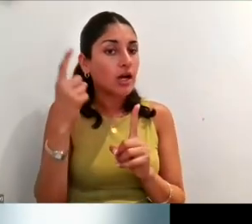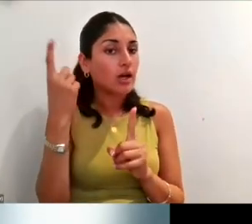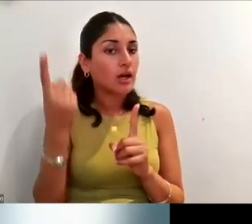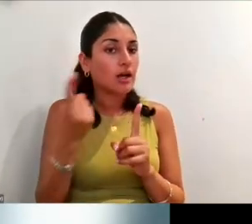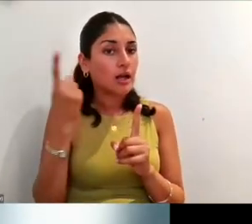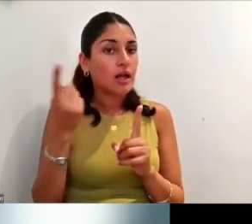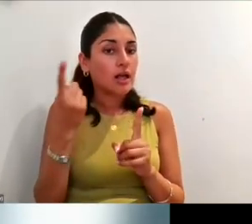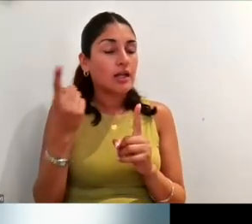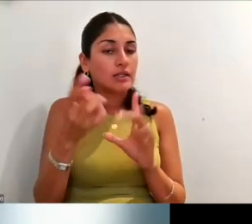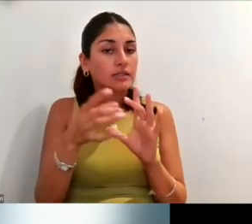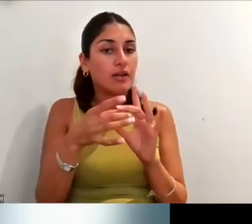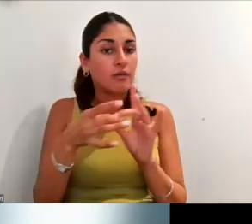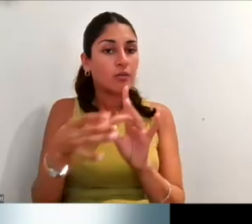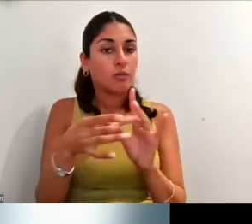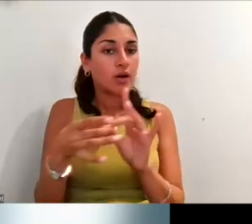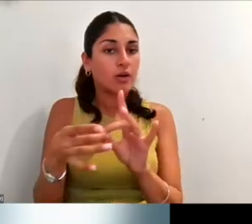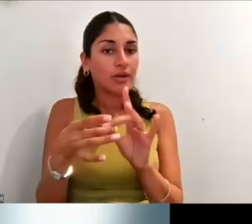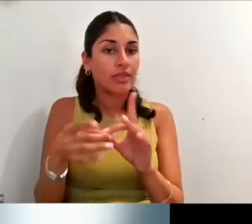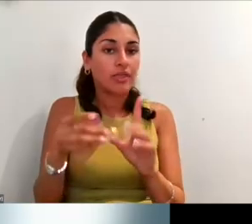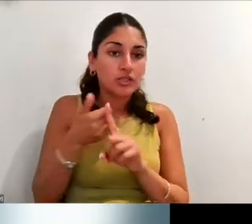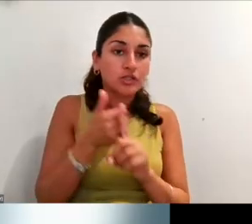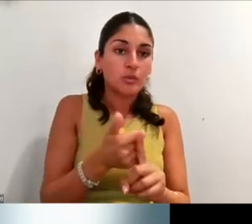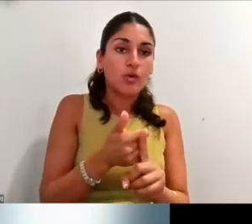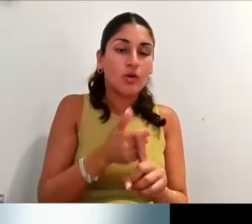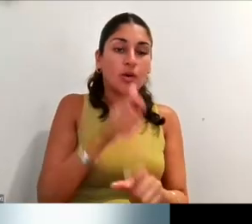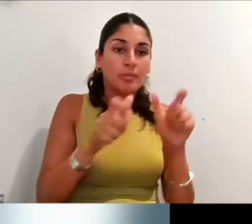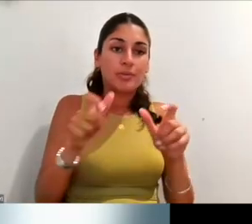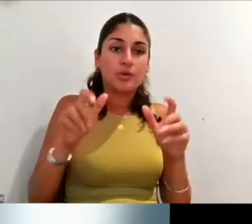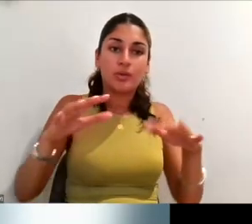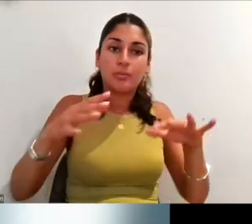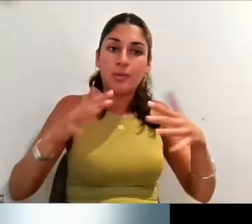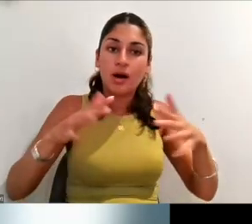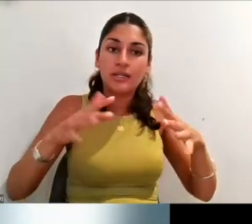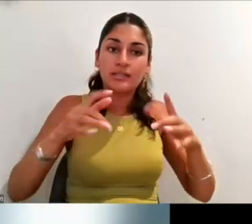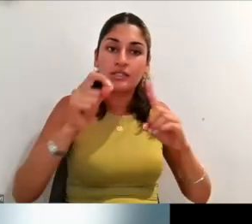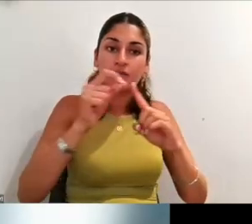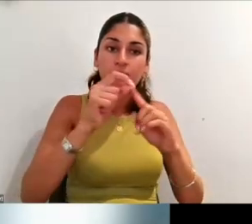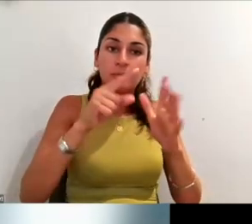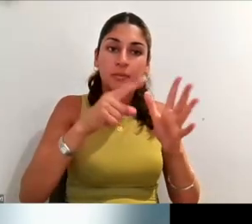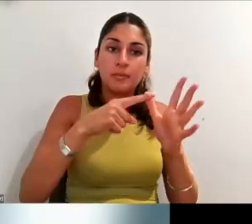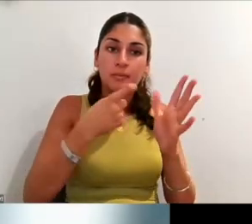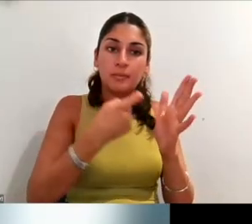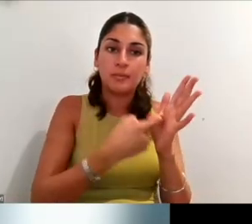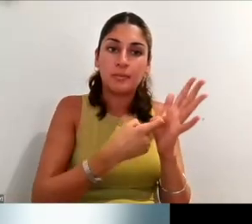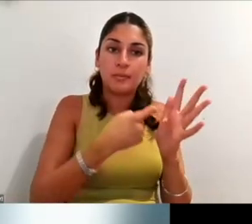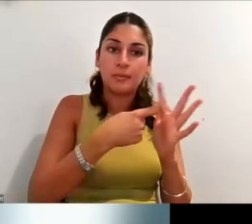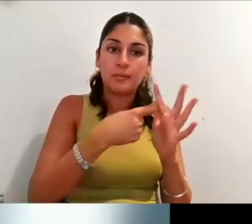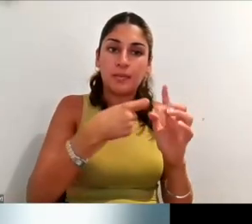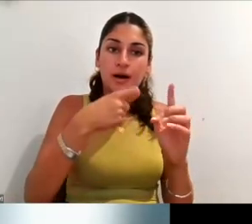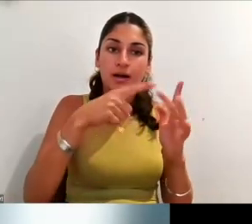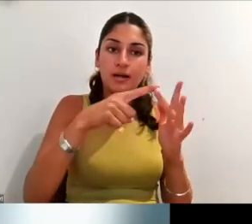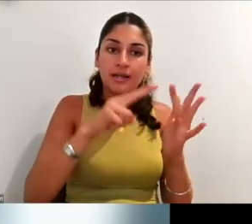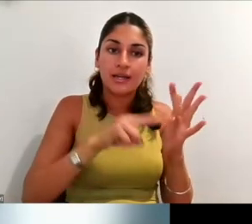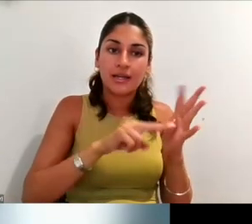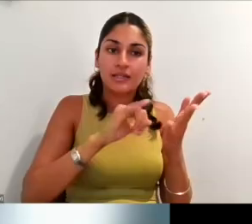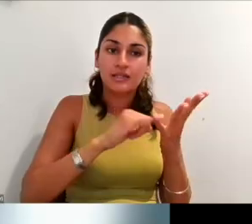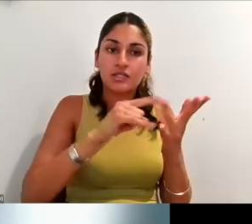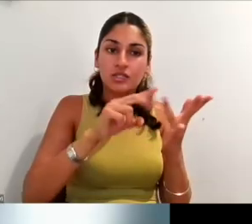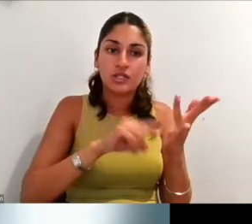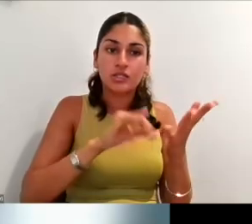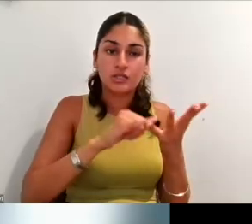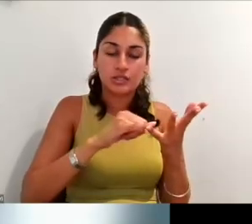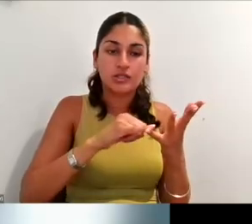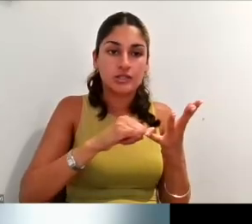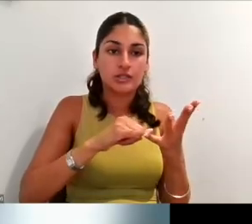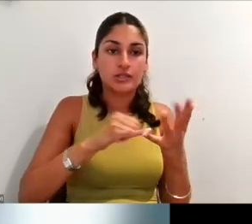Parkinson's disease, and she combines dance with the patients who have